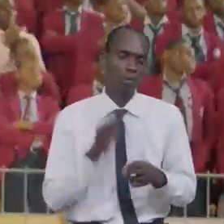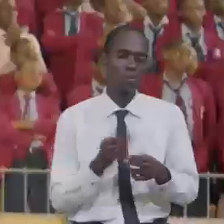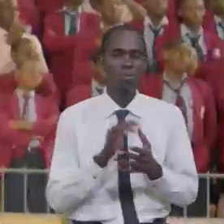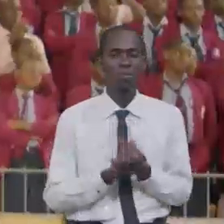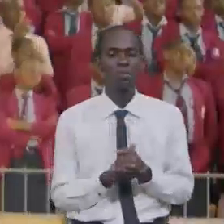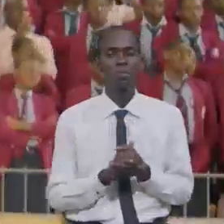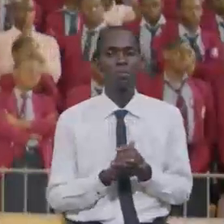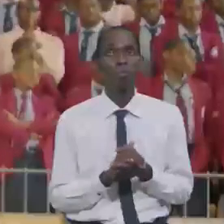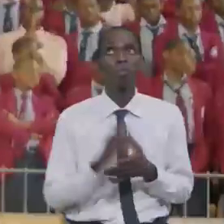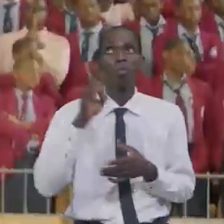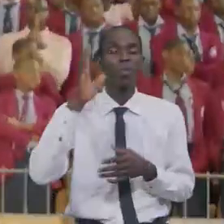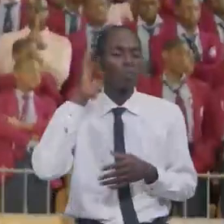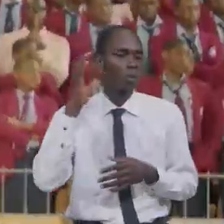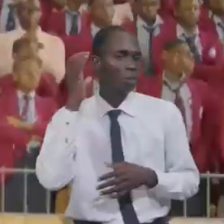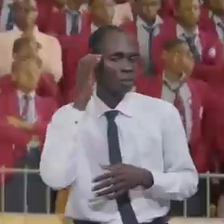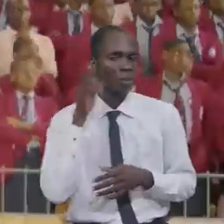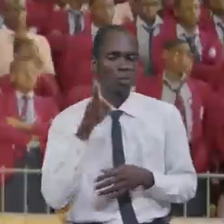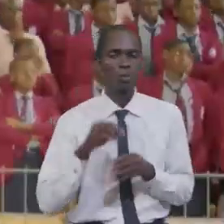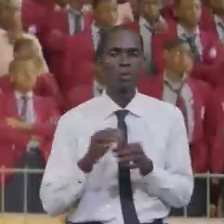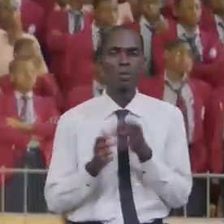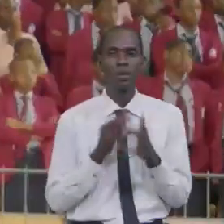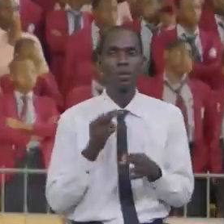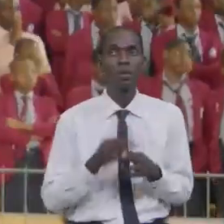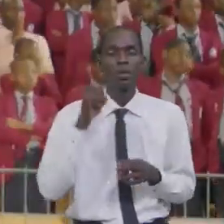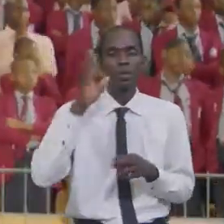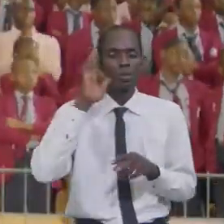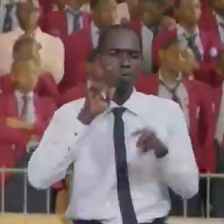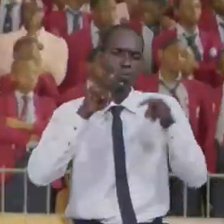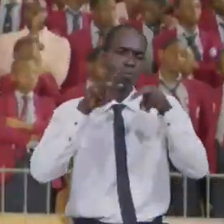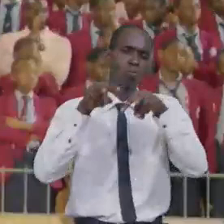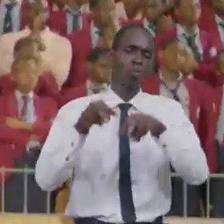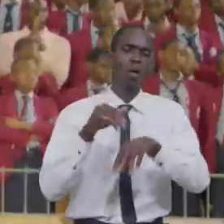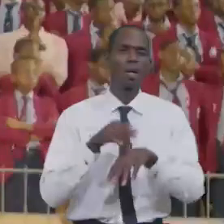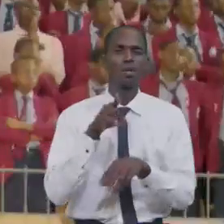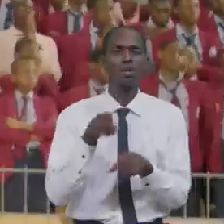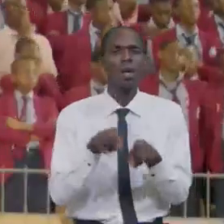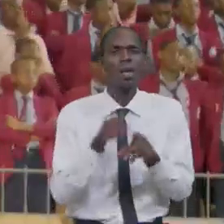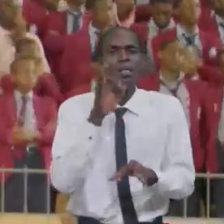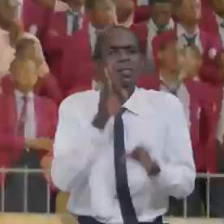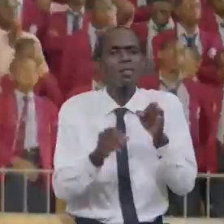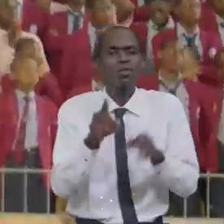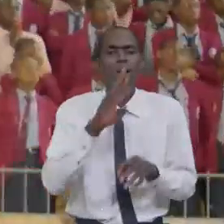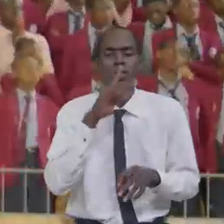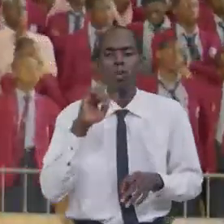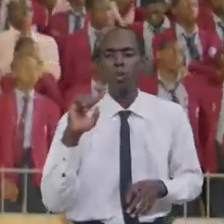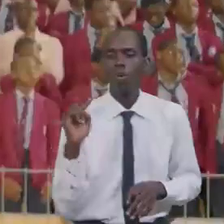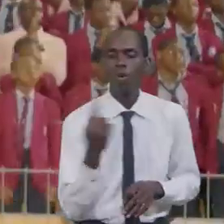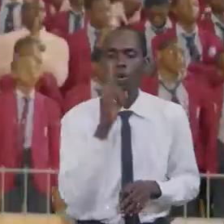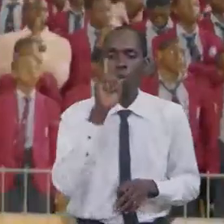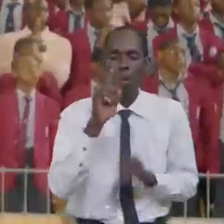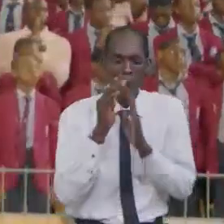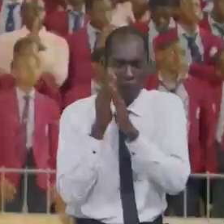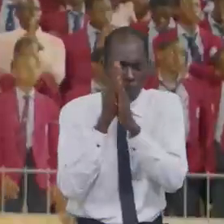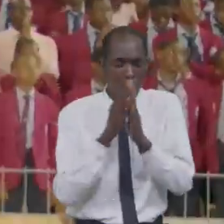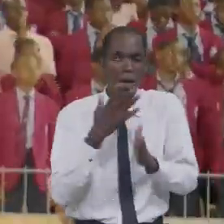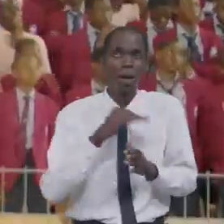It will heal you. They will look at you as if you are the only one praying, and they will make